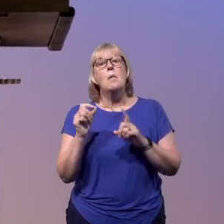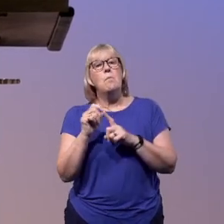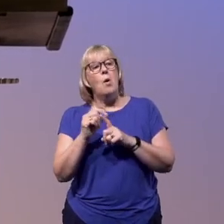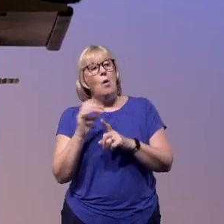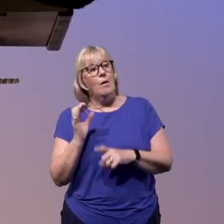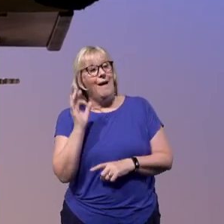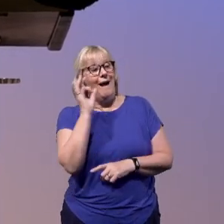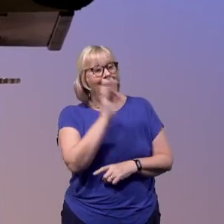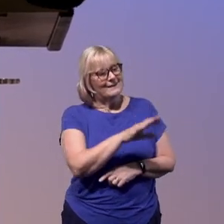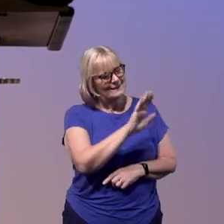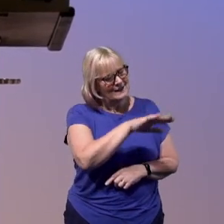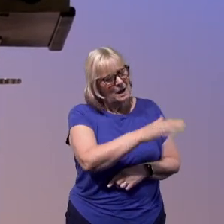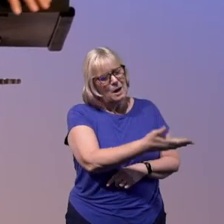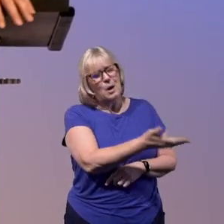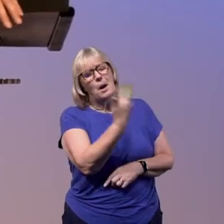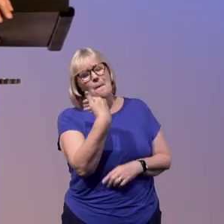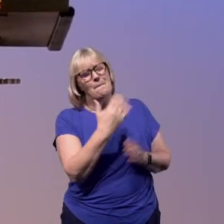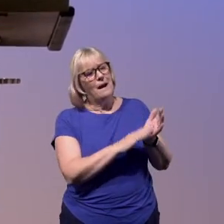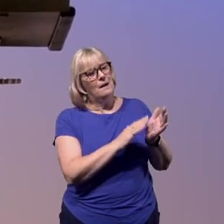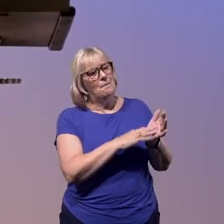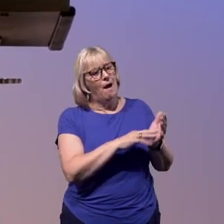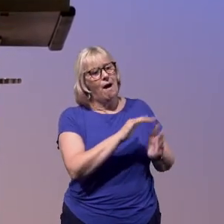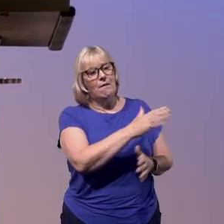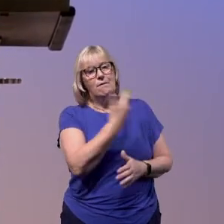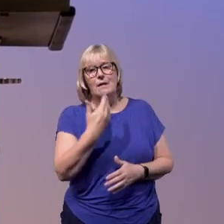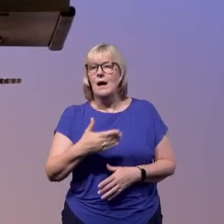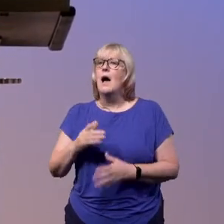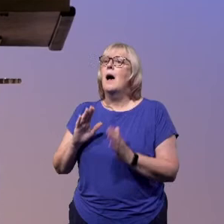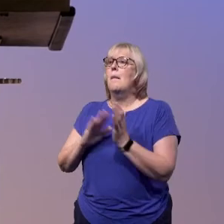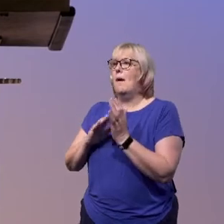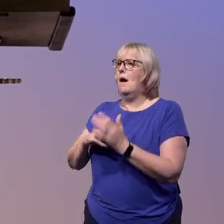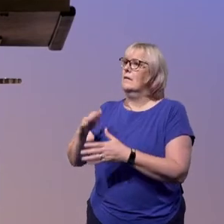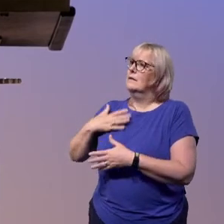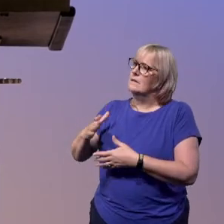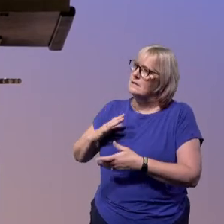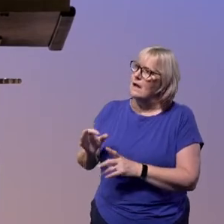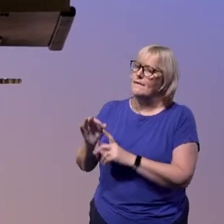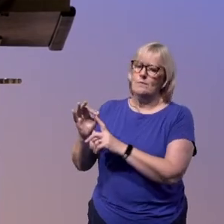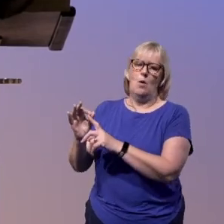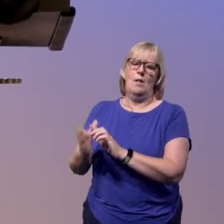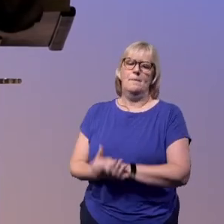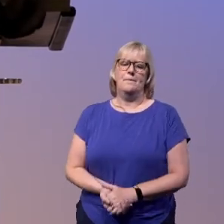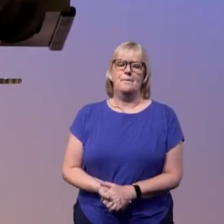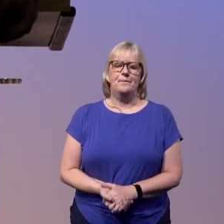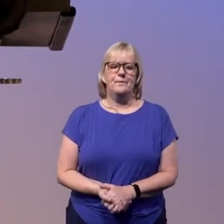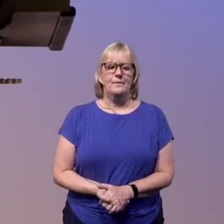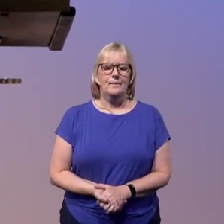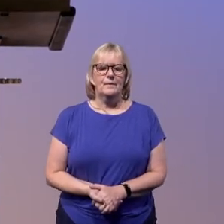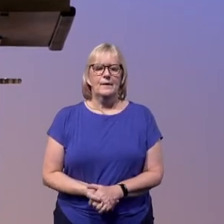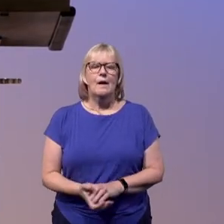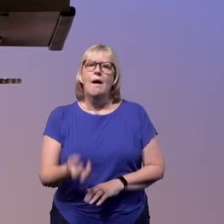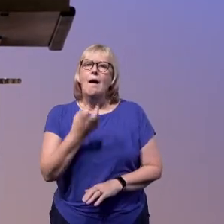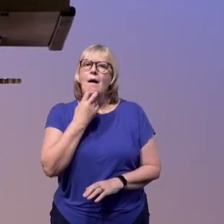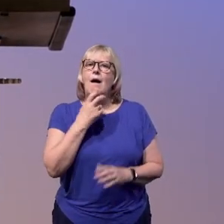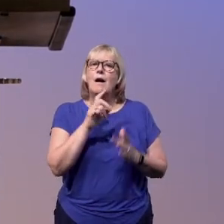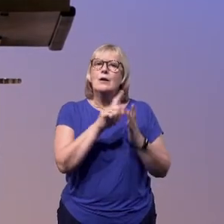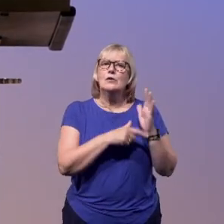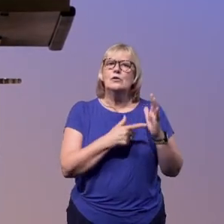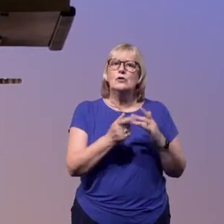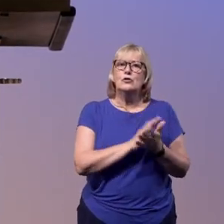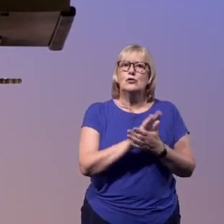being a deserter to a servant. And again, Uncle John Stott preached at All Souls, four